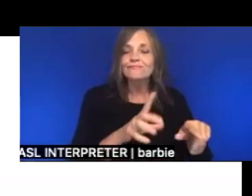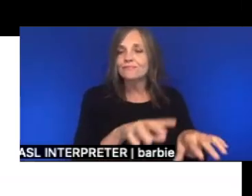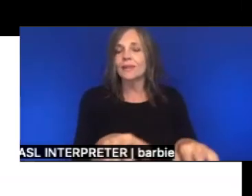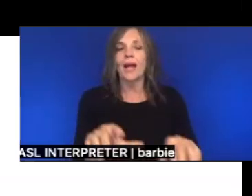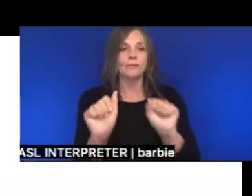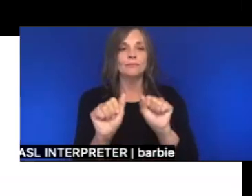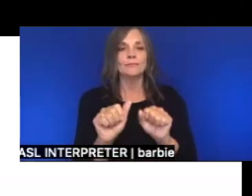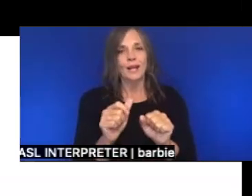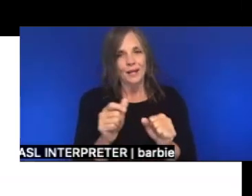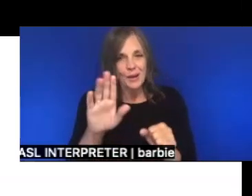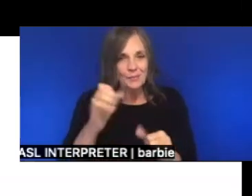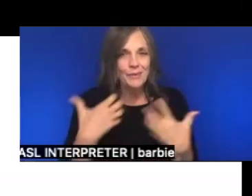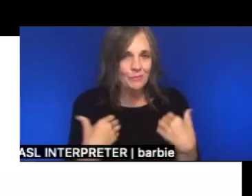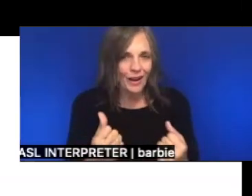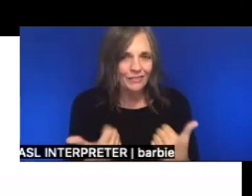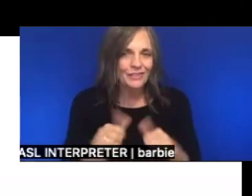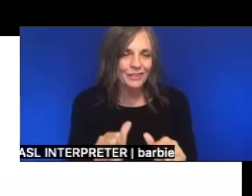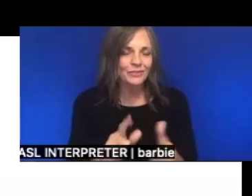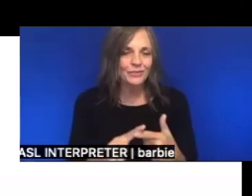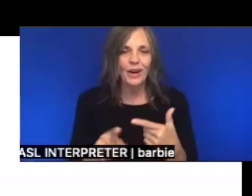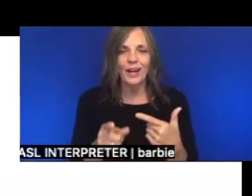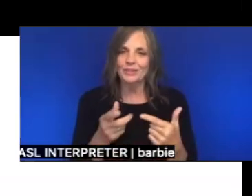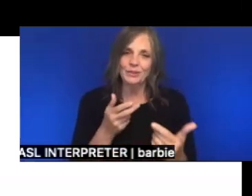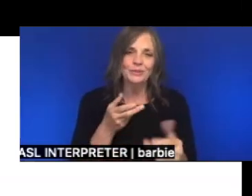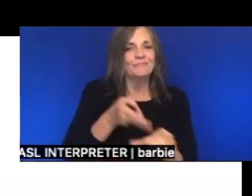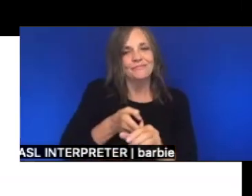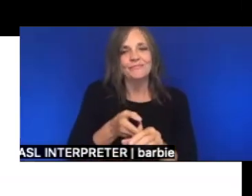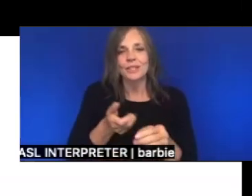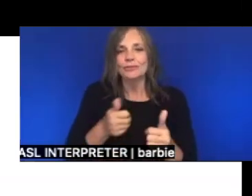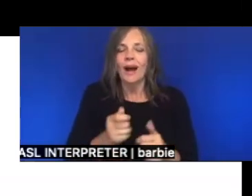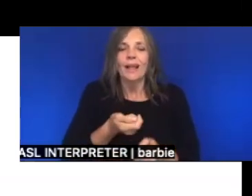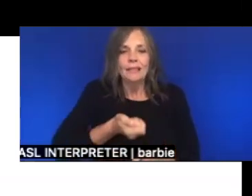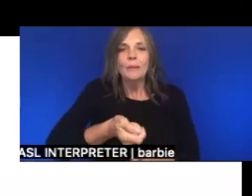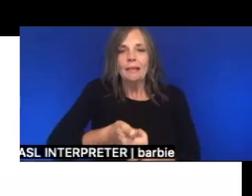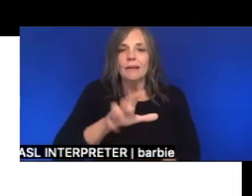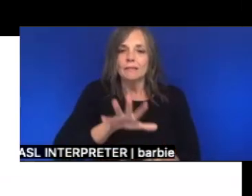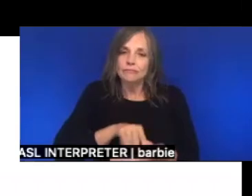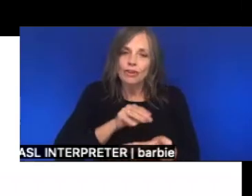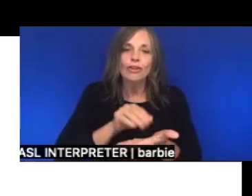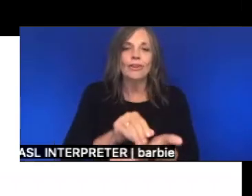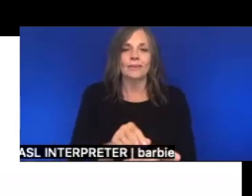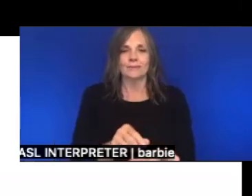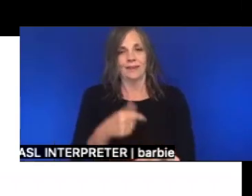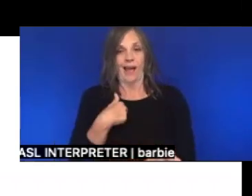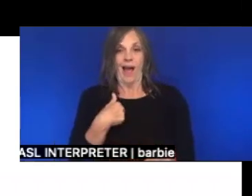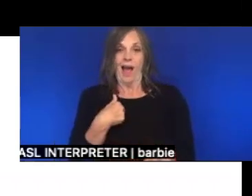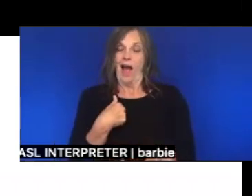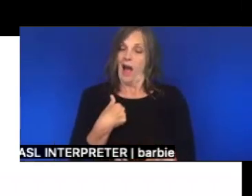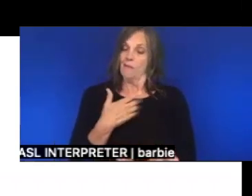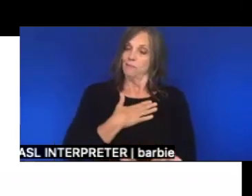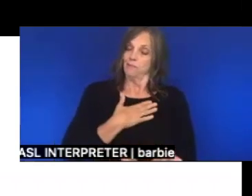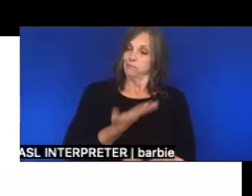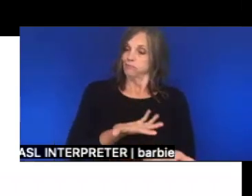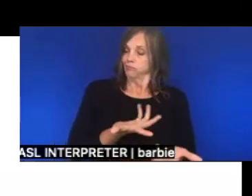yeah, be brave and try it little by little. I would say the community is also very welcoming. At least this is my case. When I try